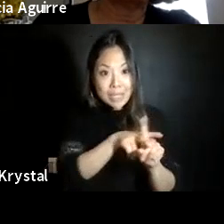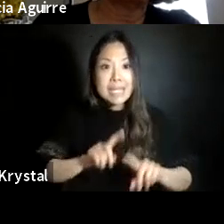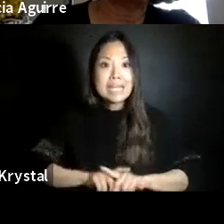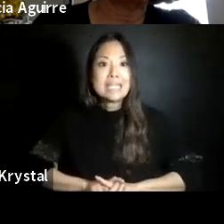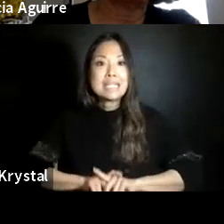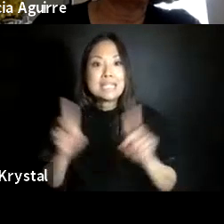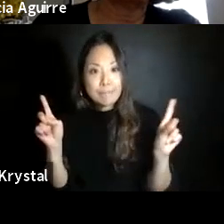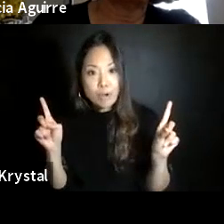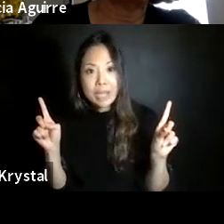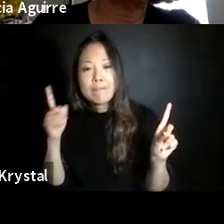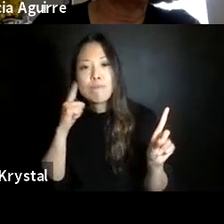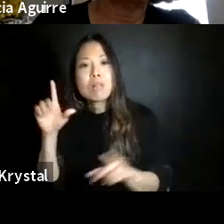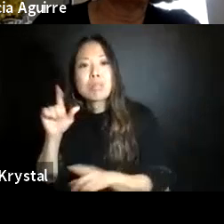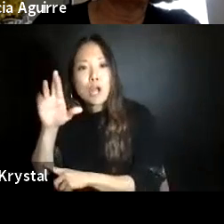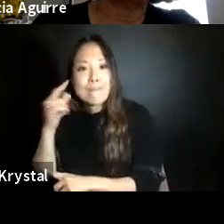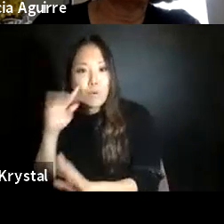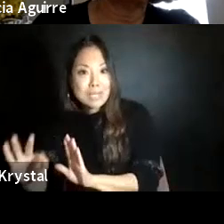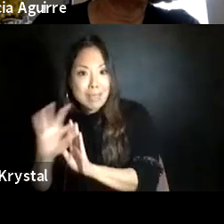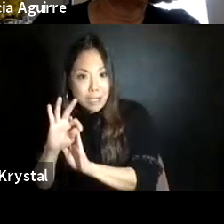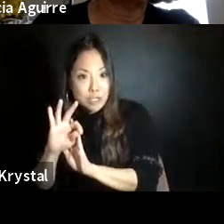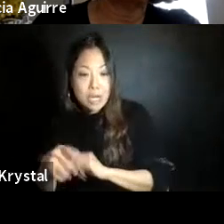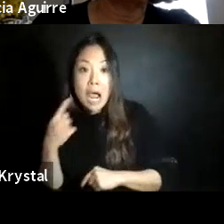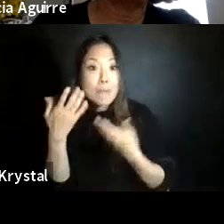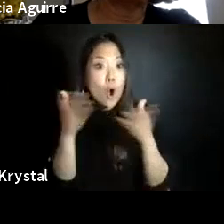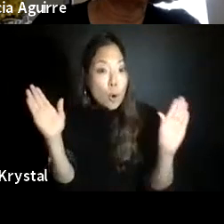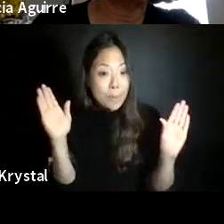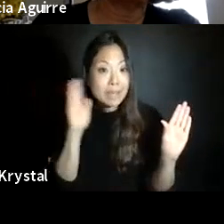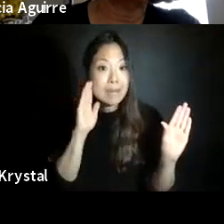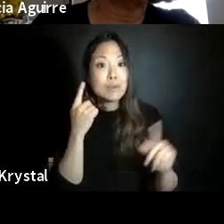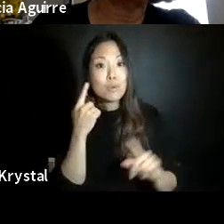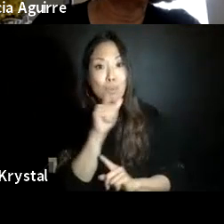for selection. I would be open to a lottery for assignment